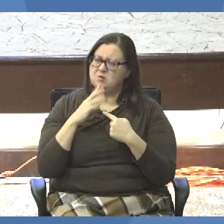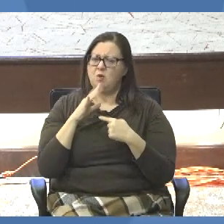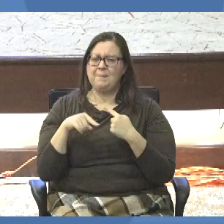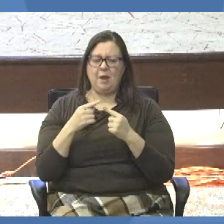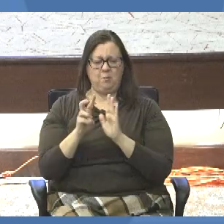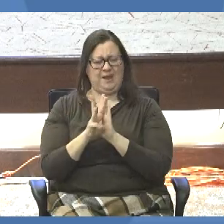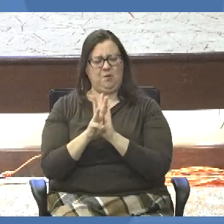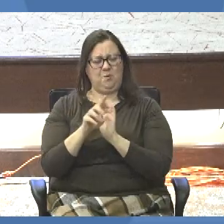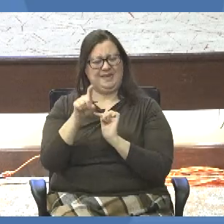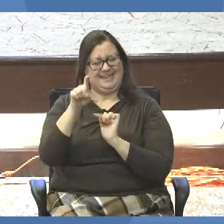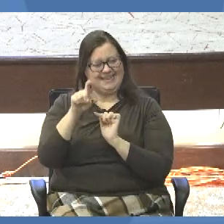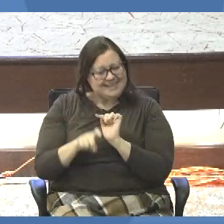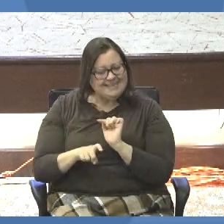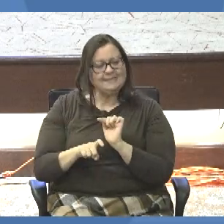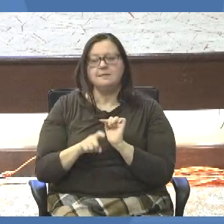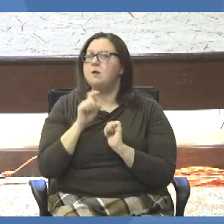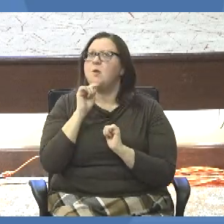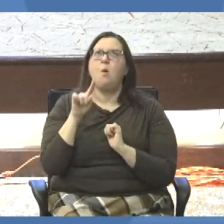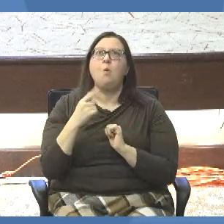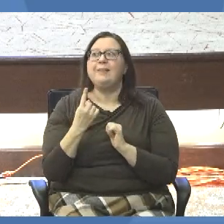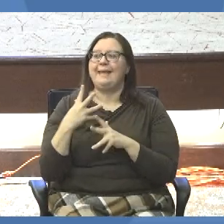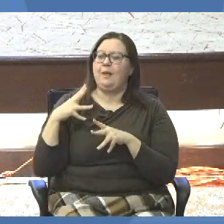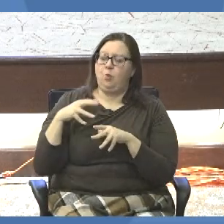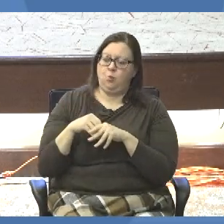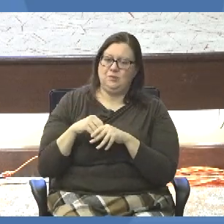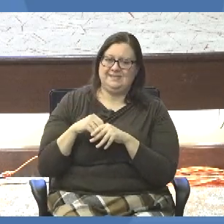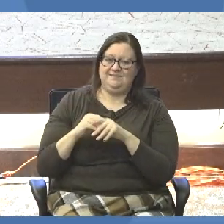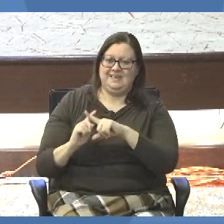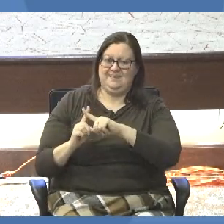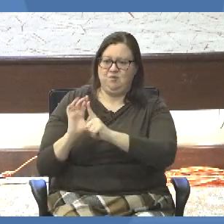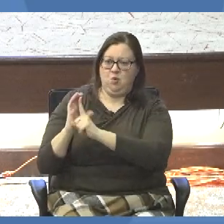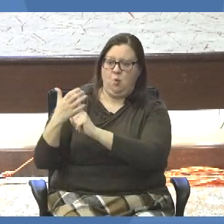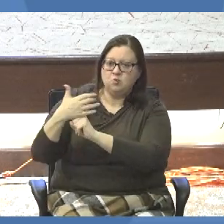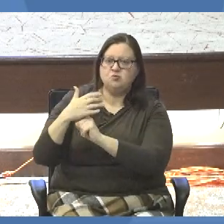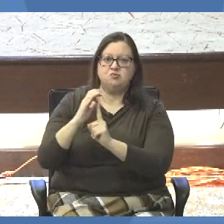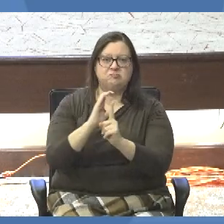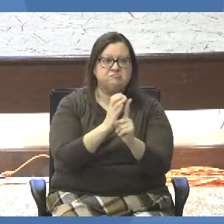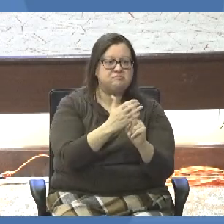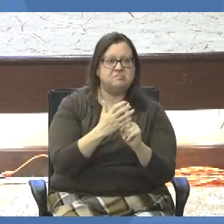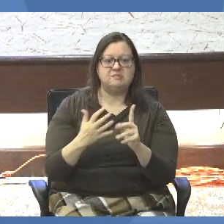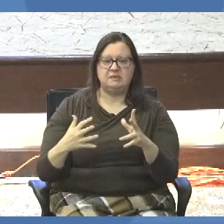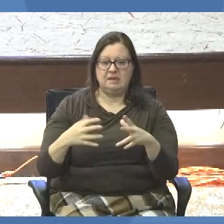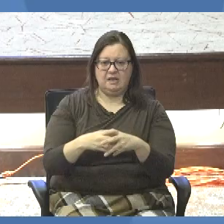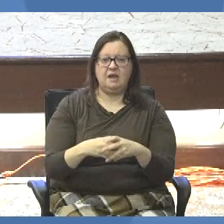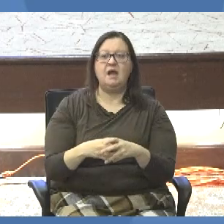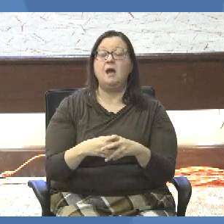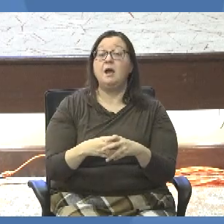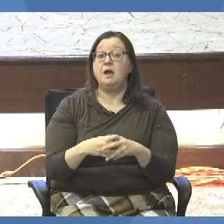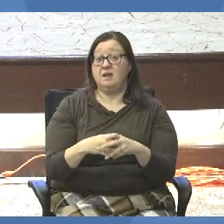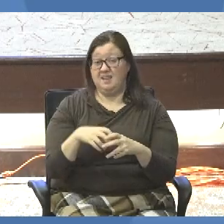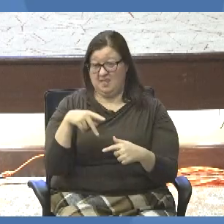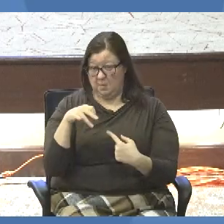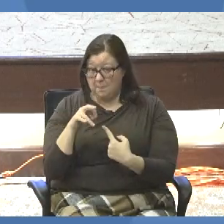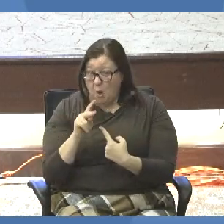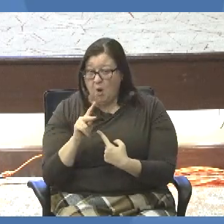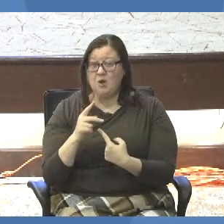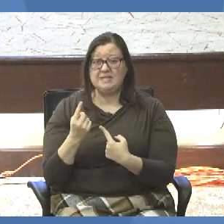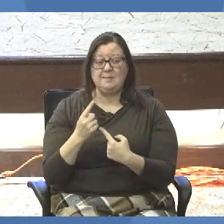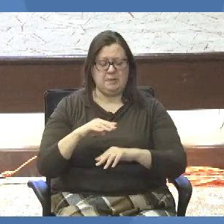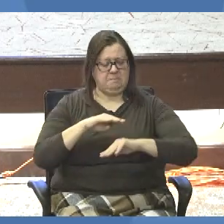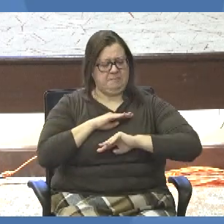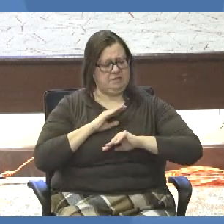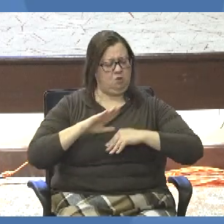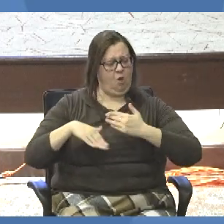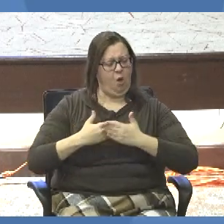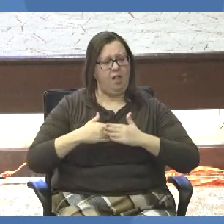for Waco, not just to have some inclusive elements in different playgrounds, but an inclusive park, something that meets